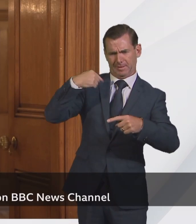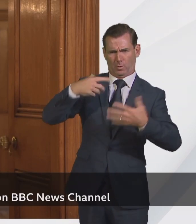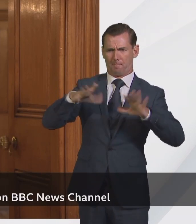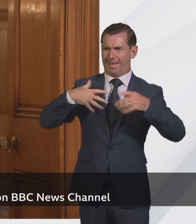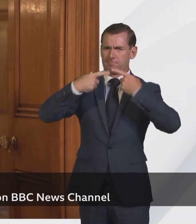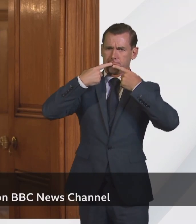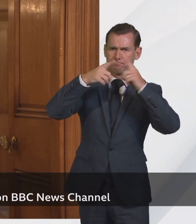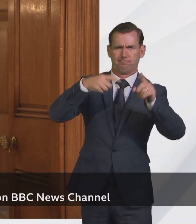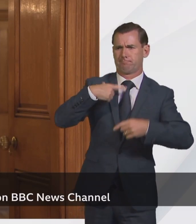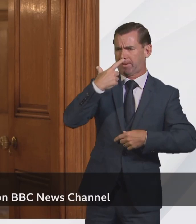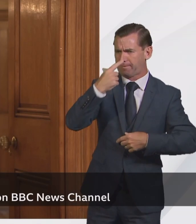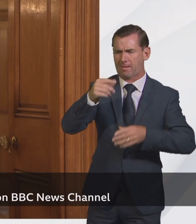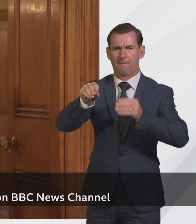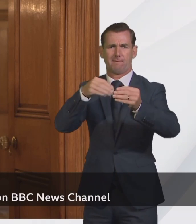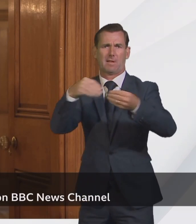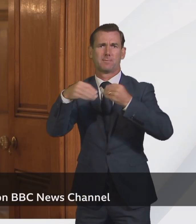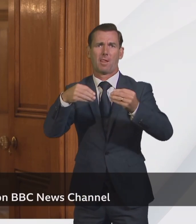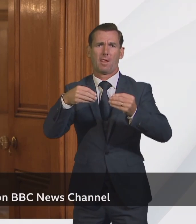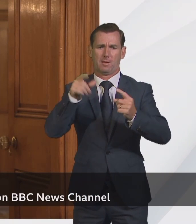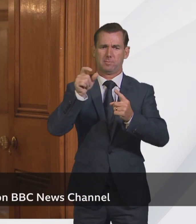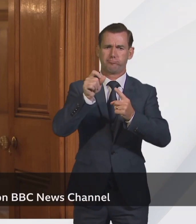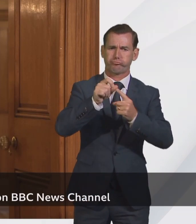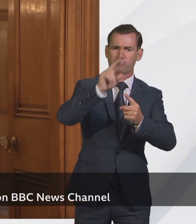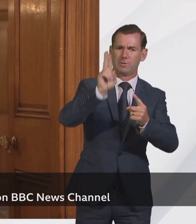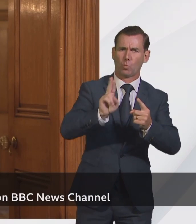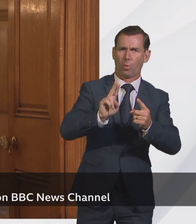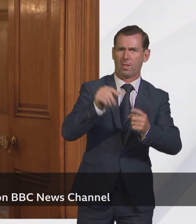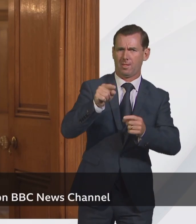more flexibility for primary schools so that they can have the